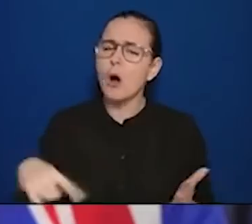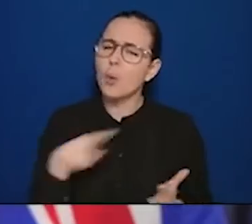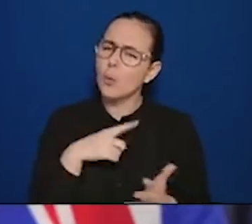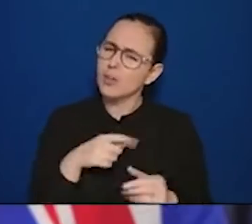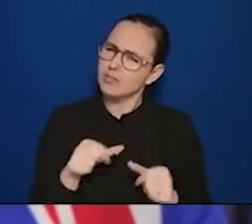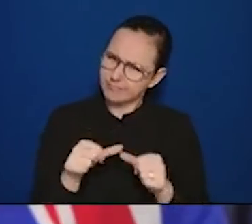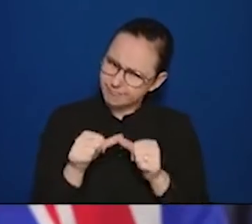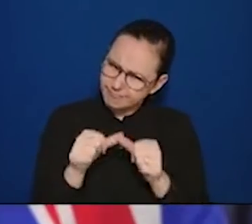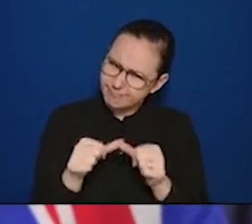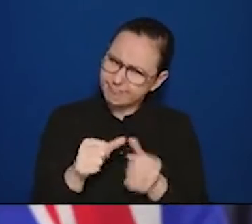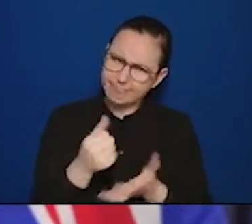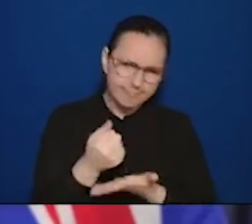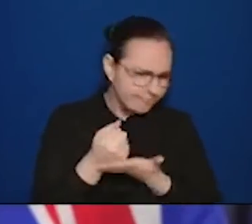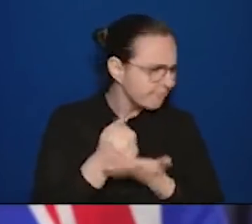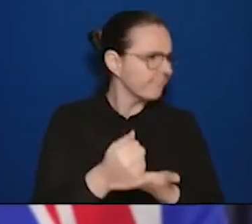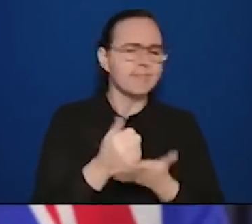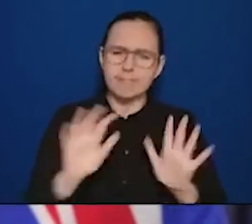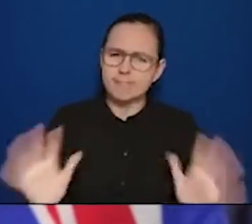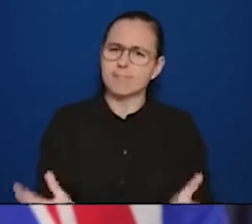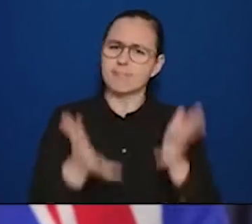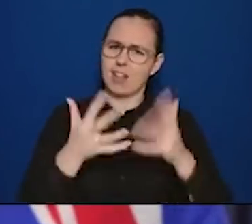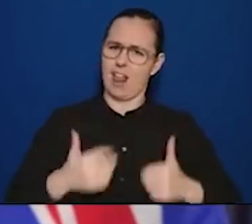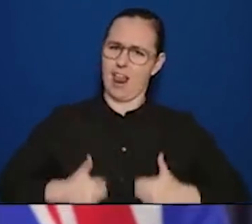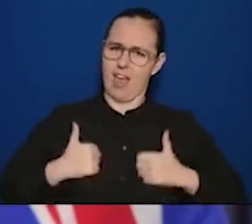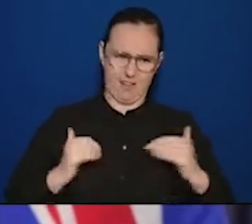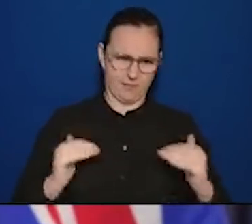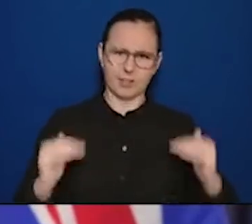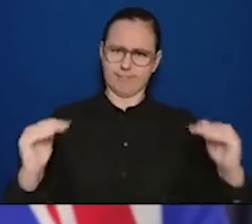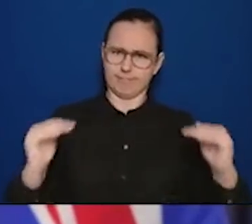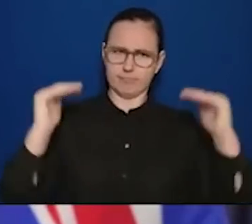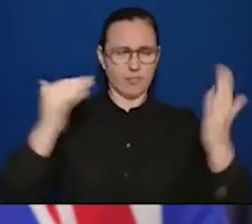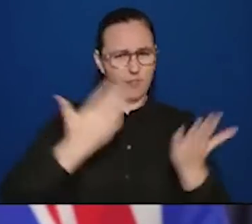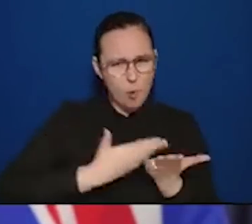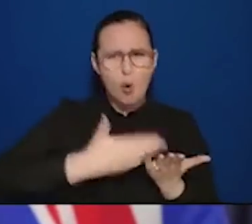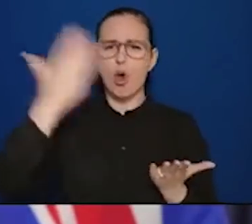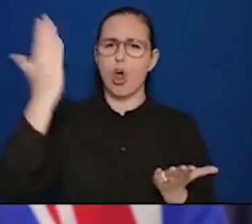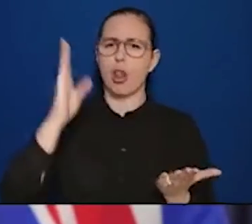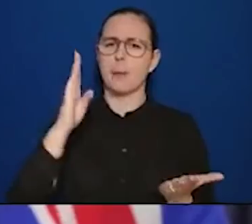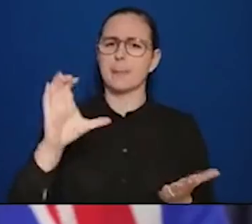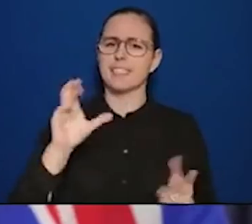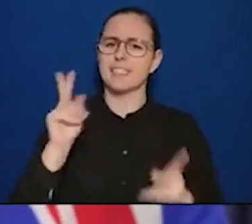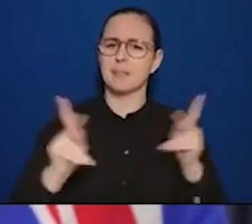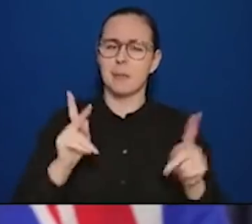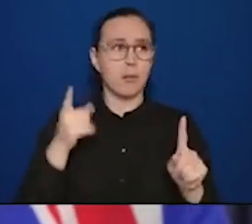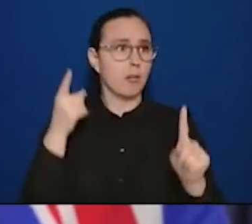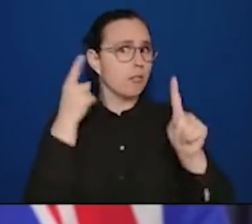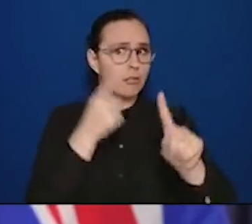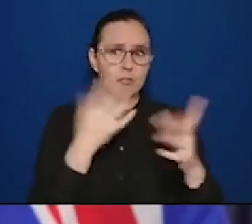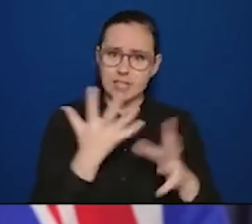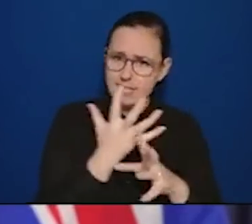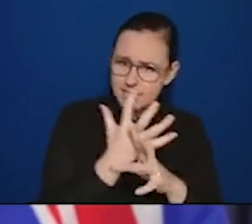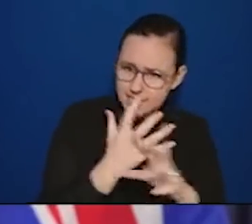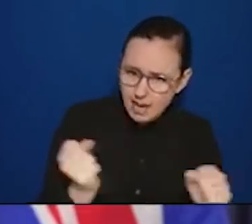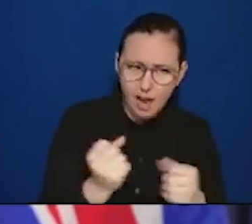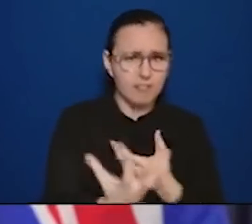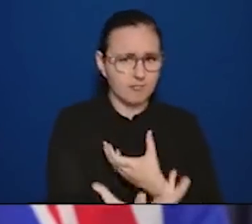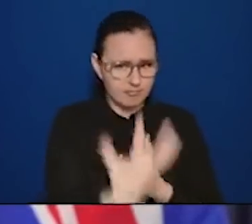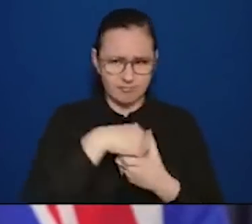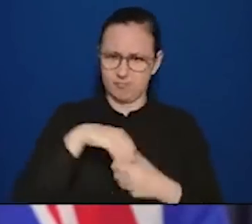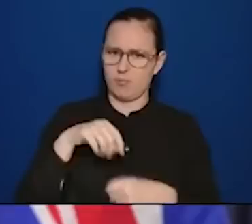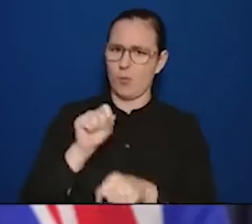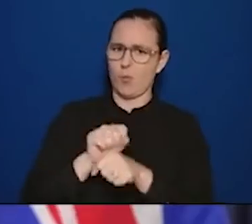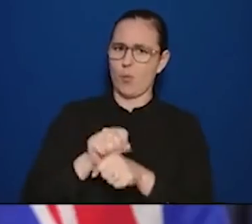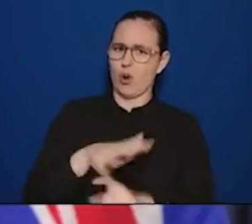Columbians, to build safer and more inclusive workplaces, to protect and support the most vulnerable